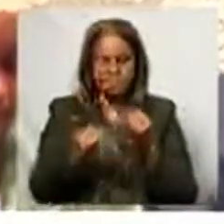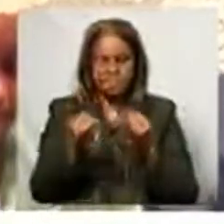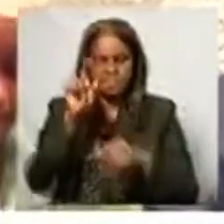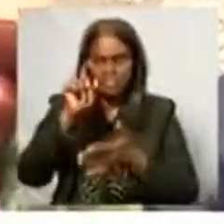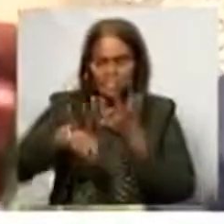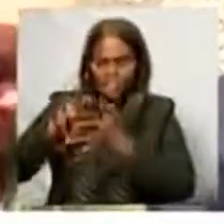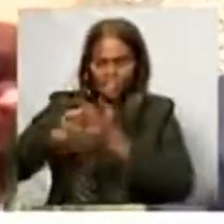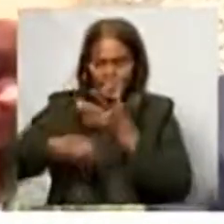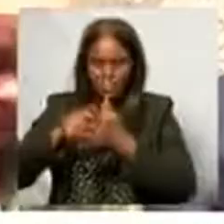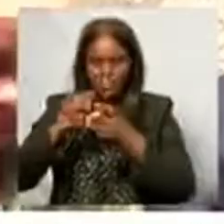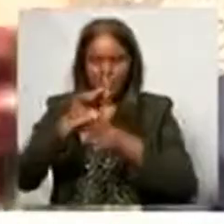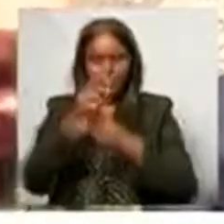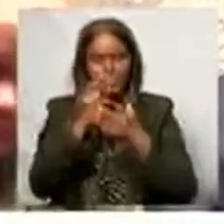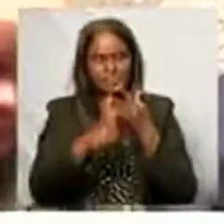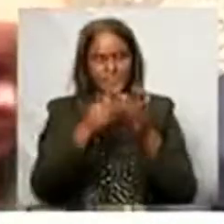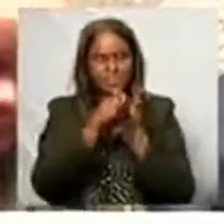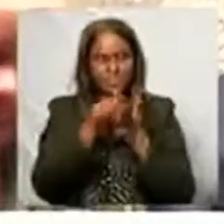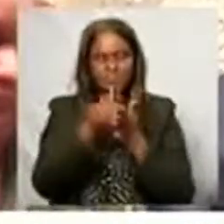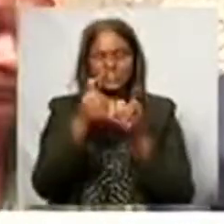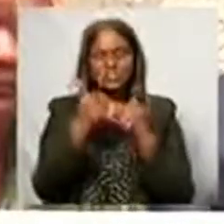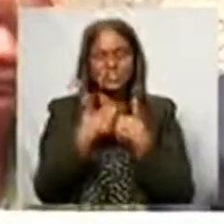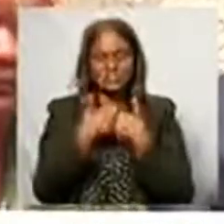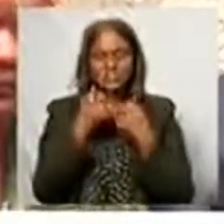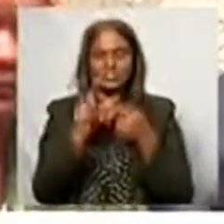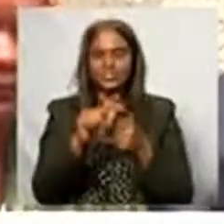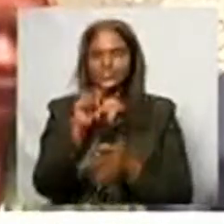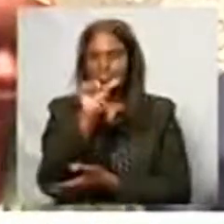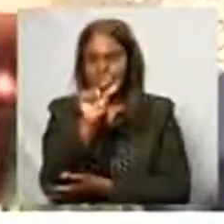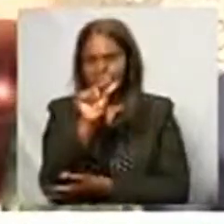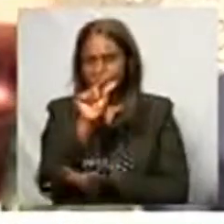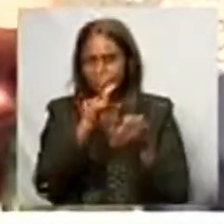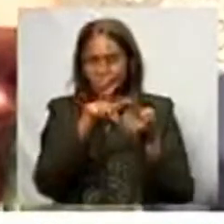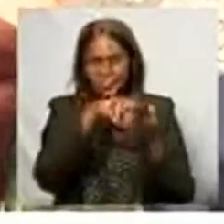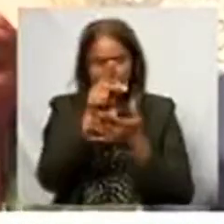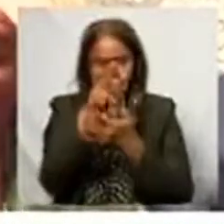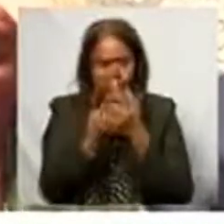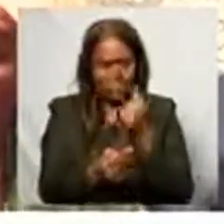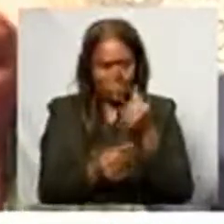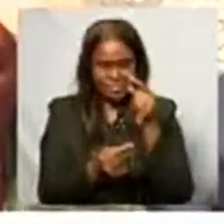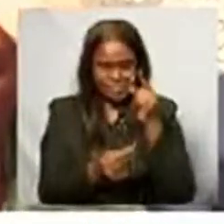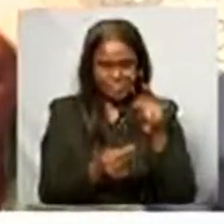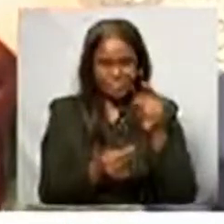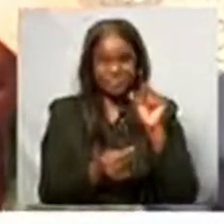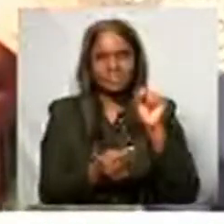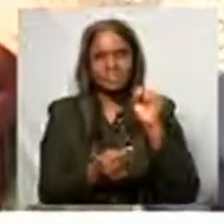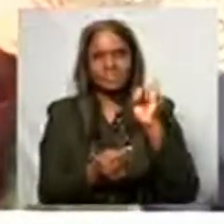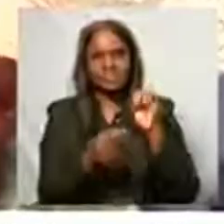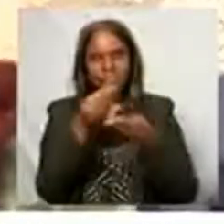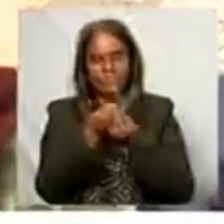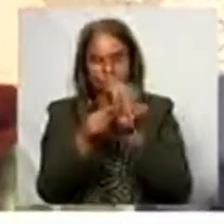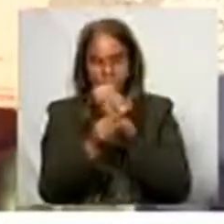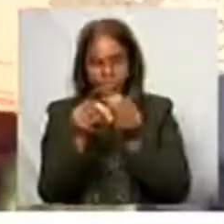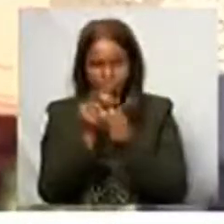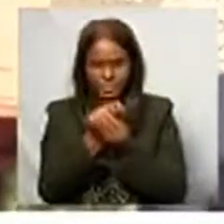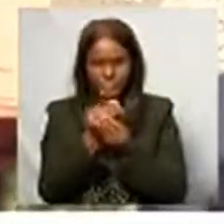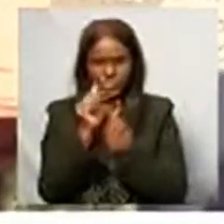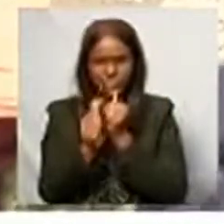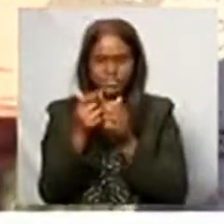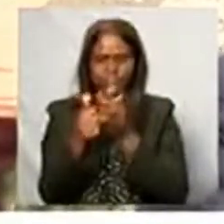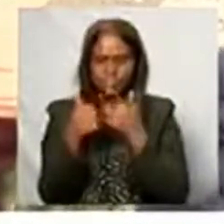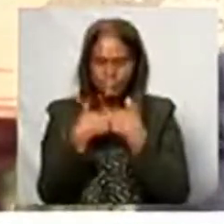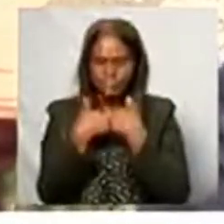deduct. Or whatever money they had was too little to pay both the statutory obligation, which